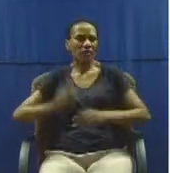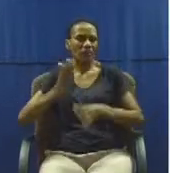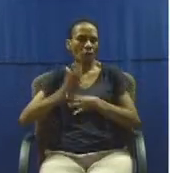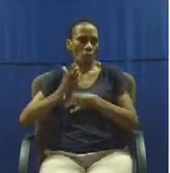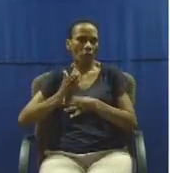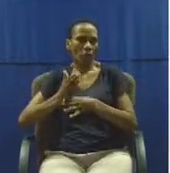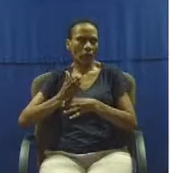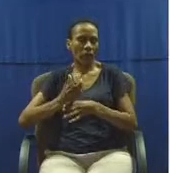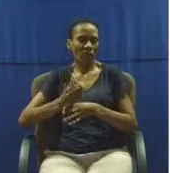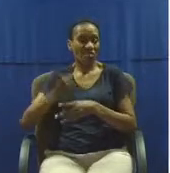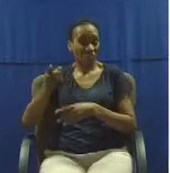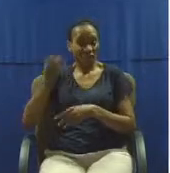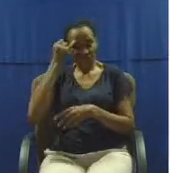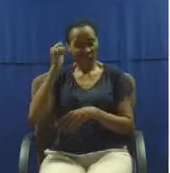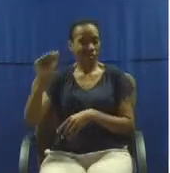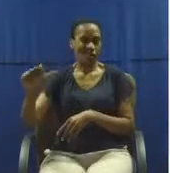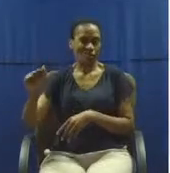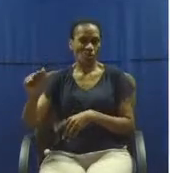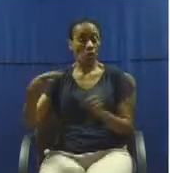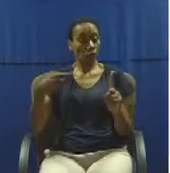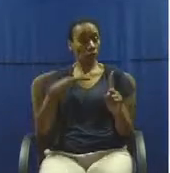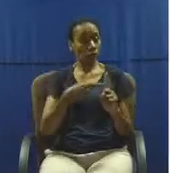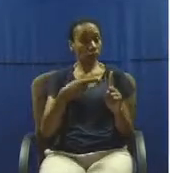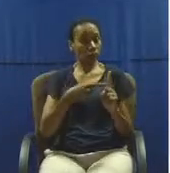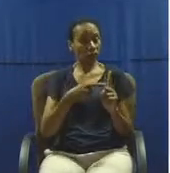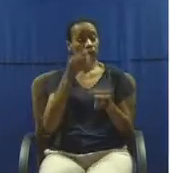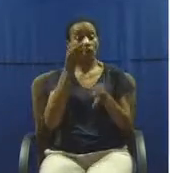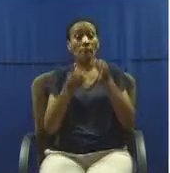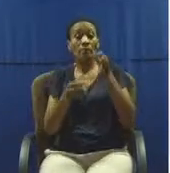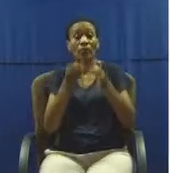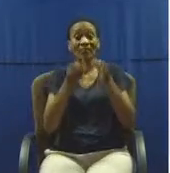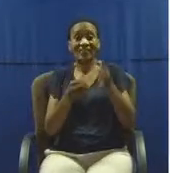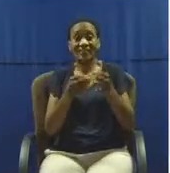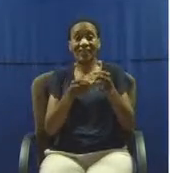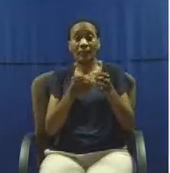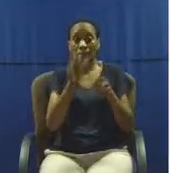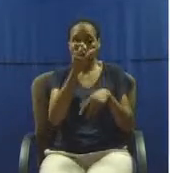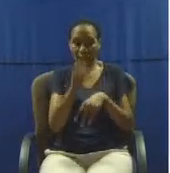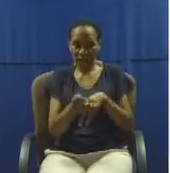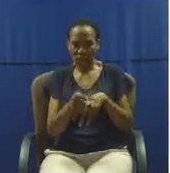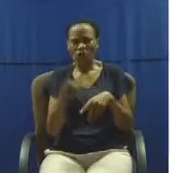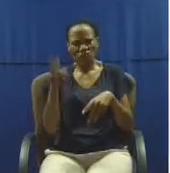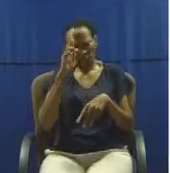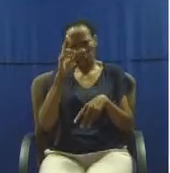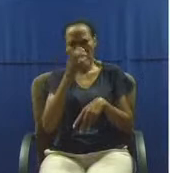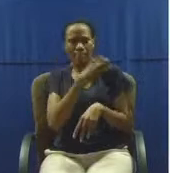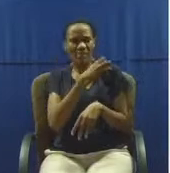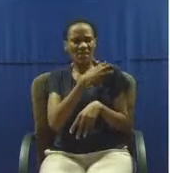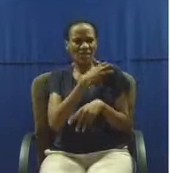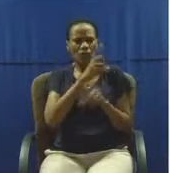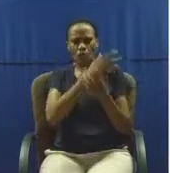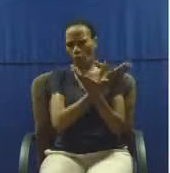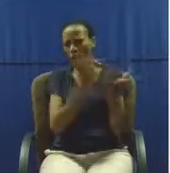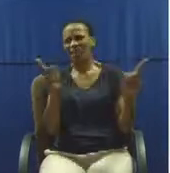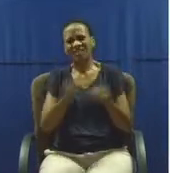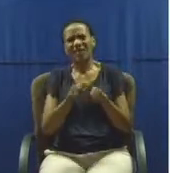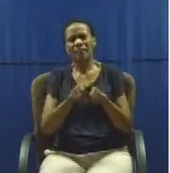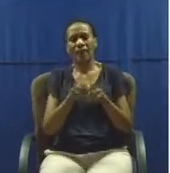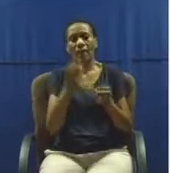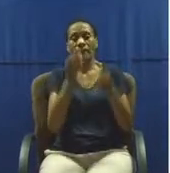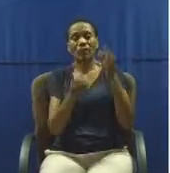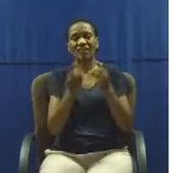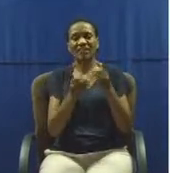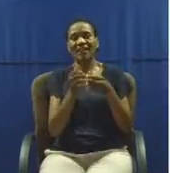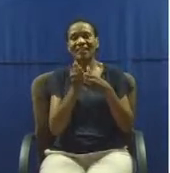an opinion. He is the political head. Ministers are political heads. And the reason we have